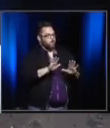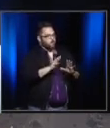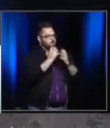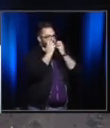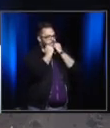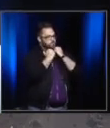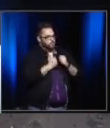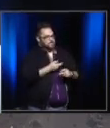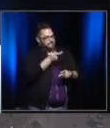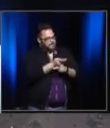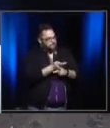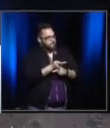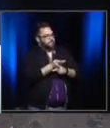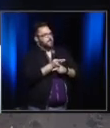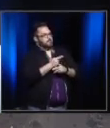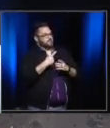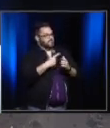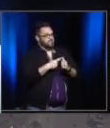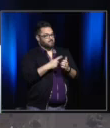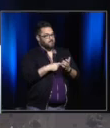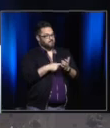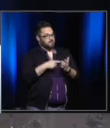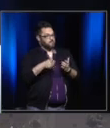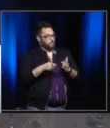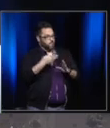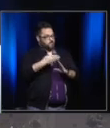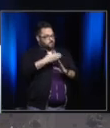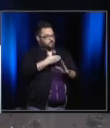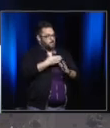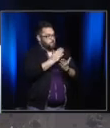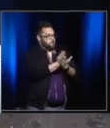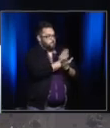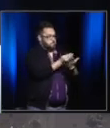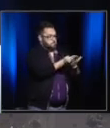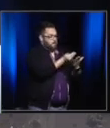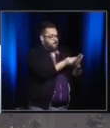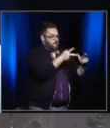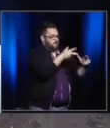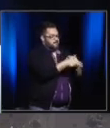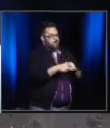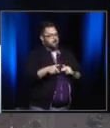first things that get cut when budgets are tight.